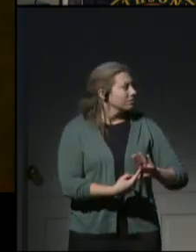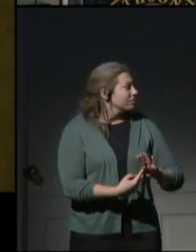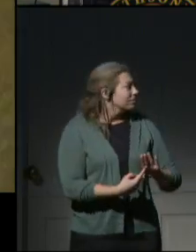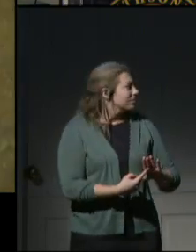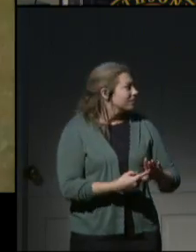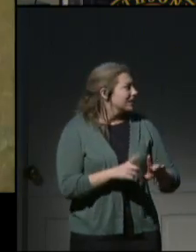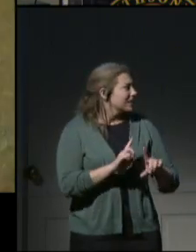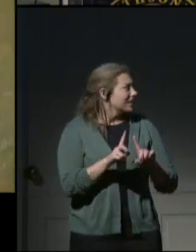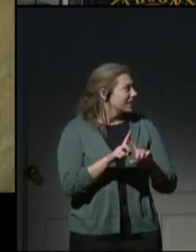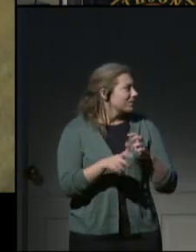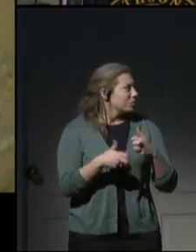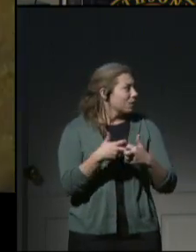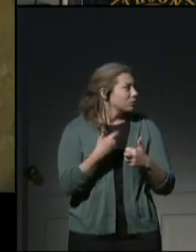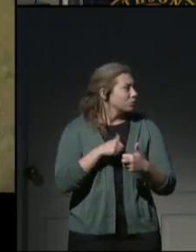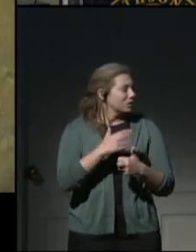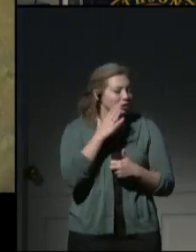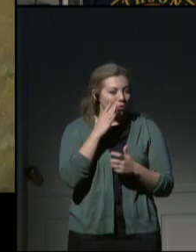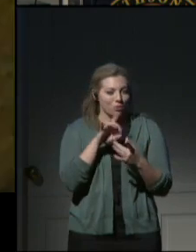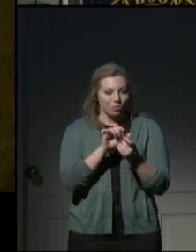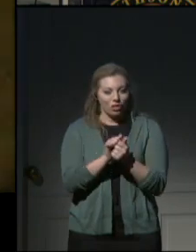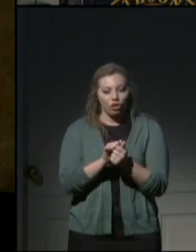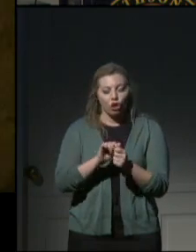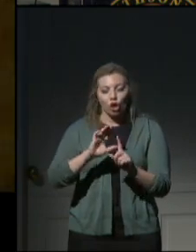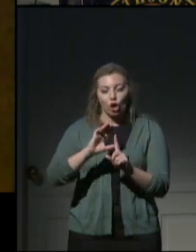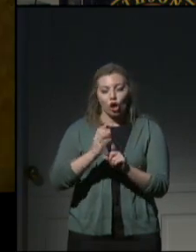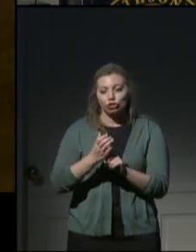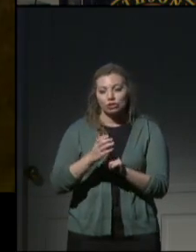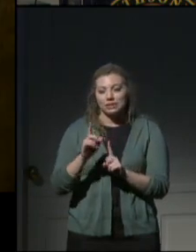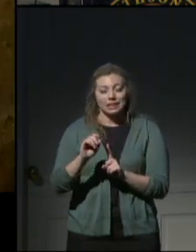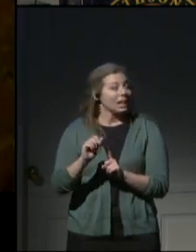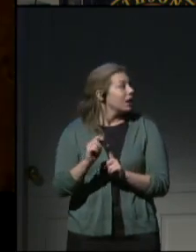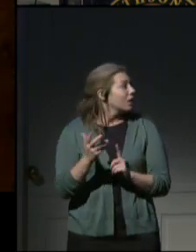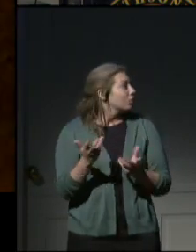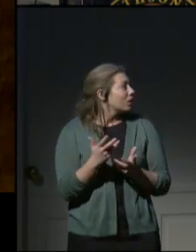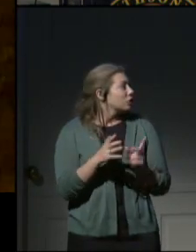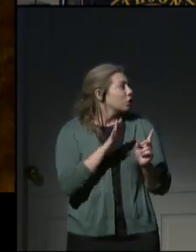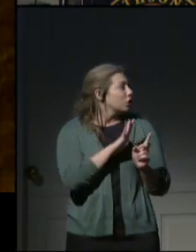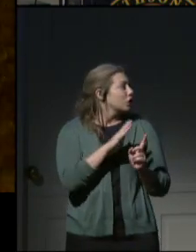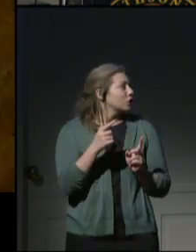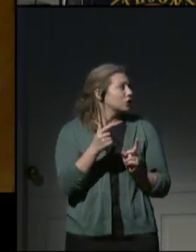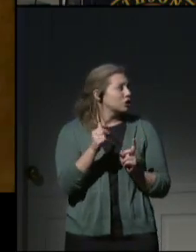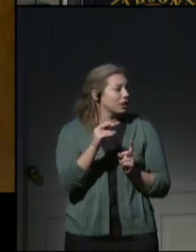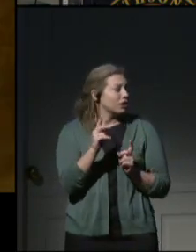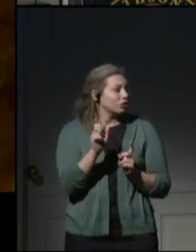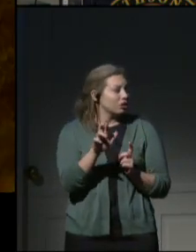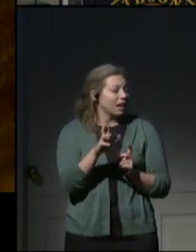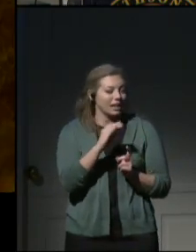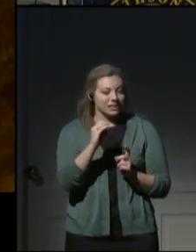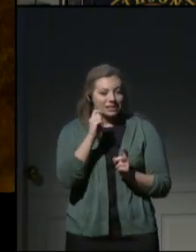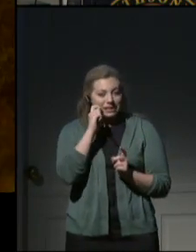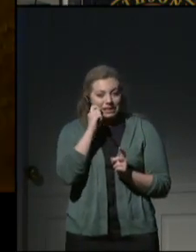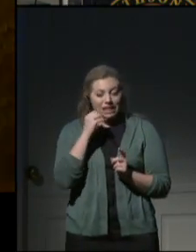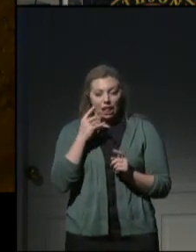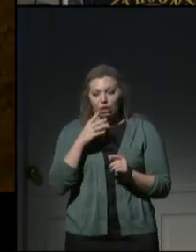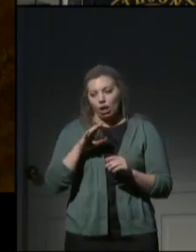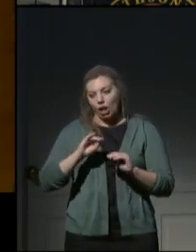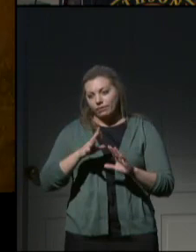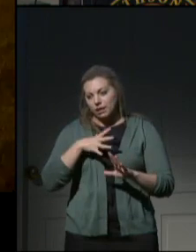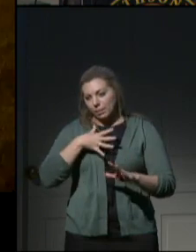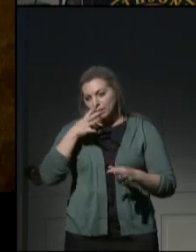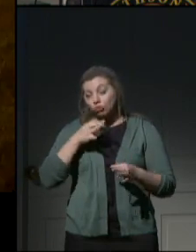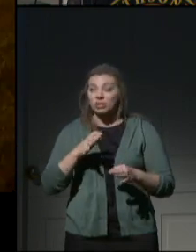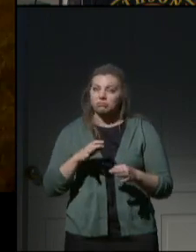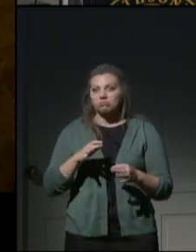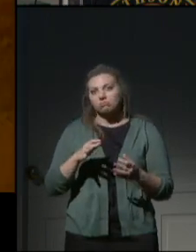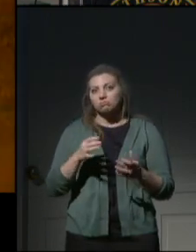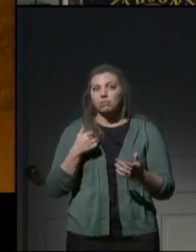the issues we know with cultural data, that her gender and skin color is obviously not my decision. Well, I decided to